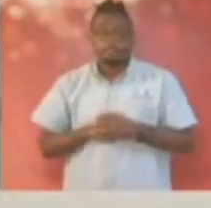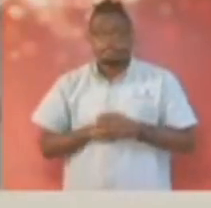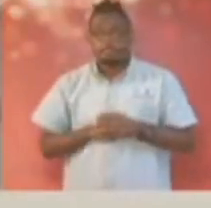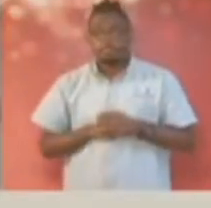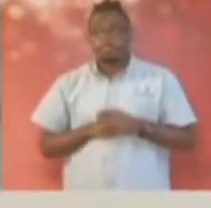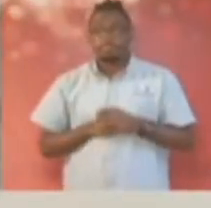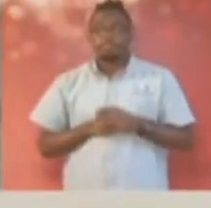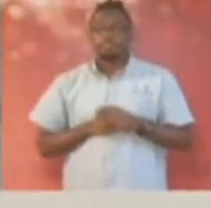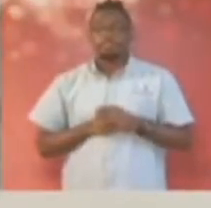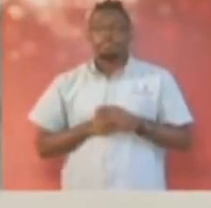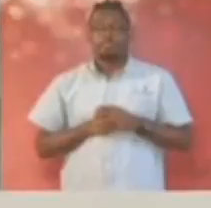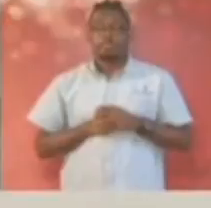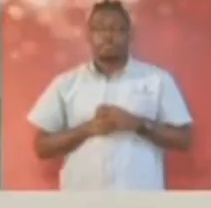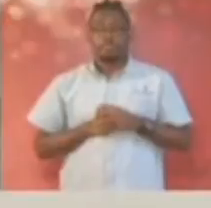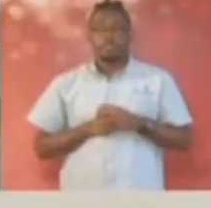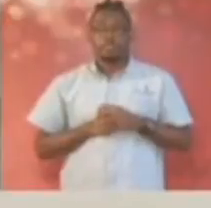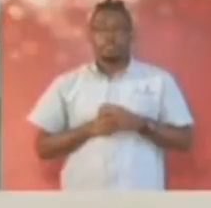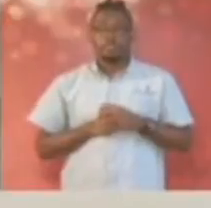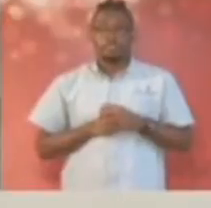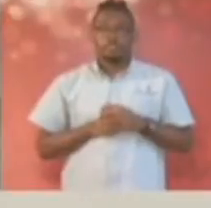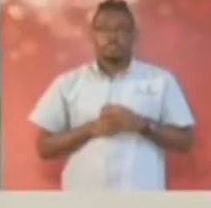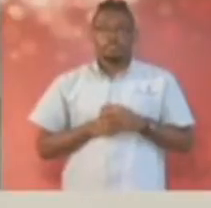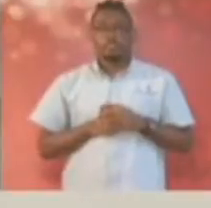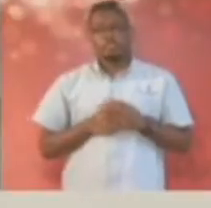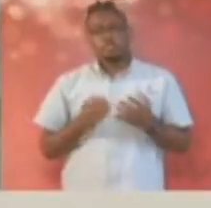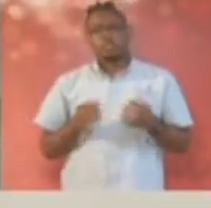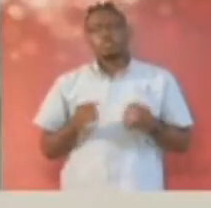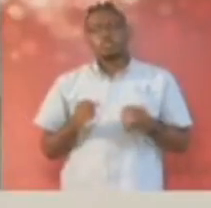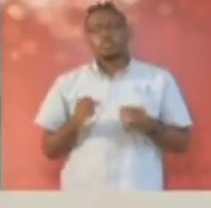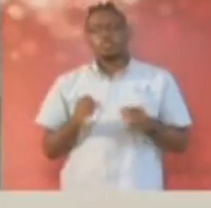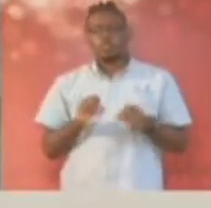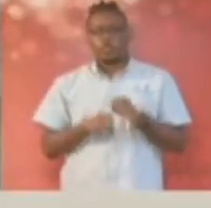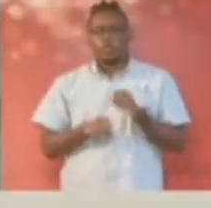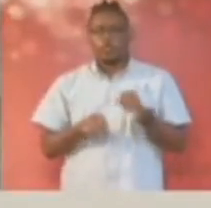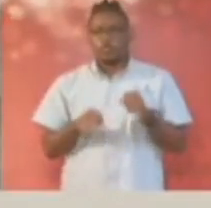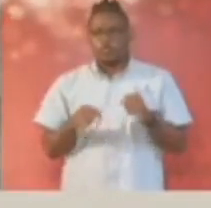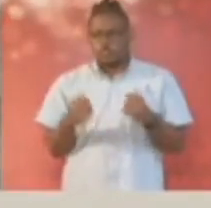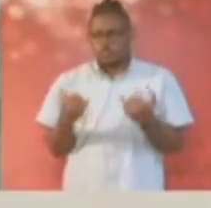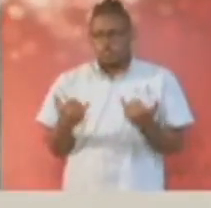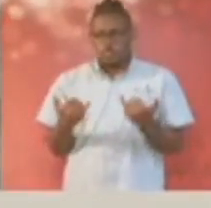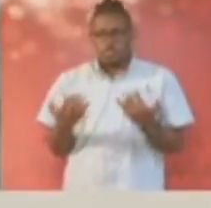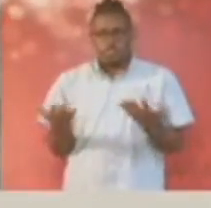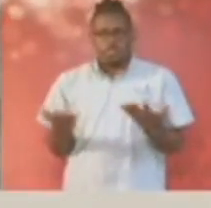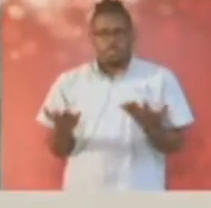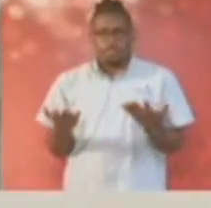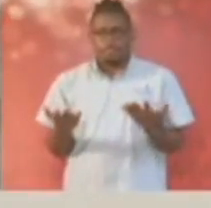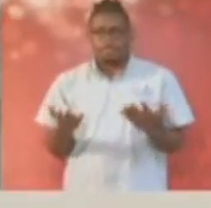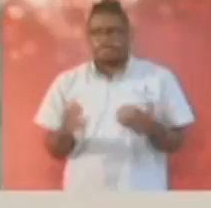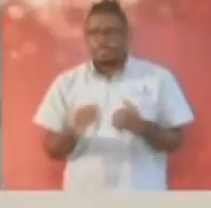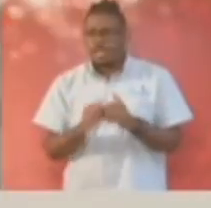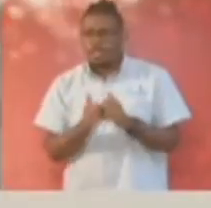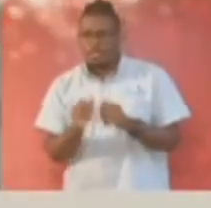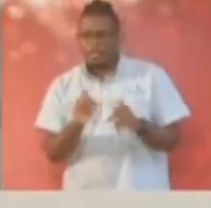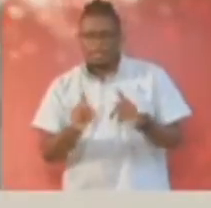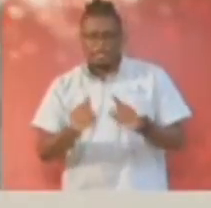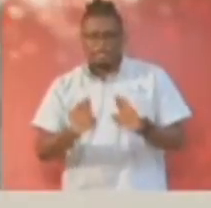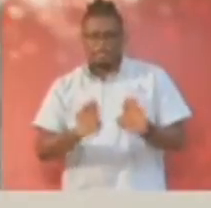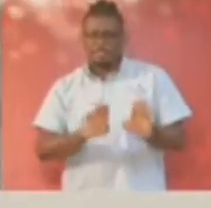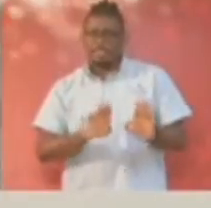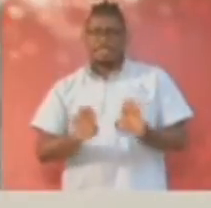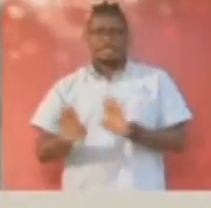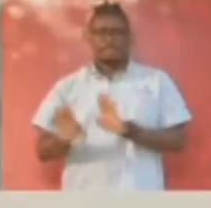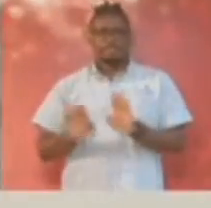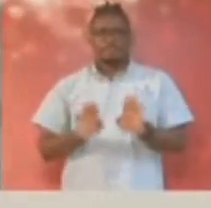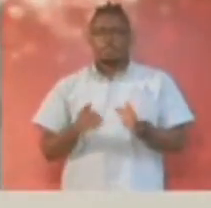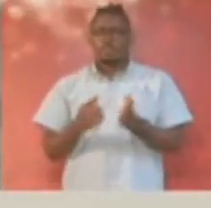population has already taken place. We have a transition of the way we behave, the risk factors which are